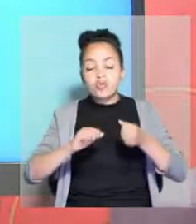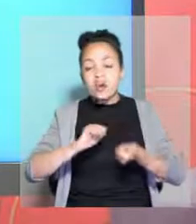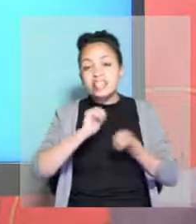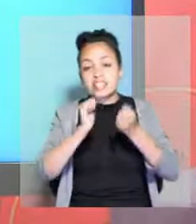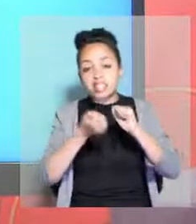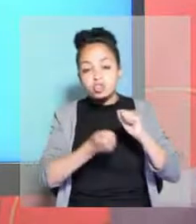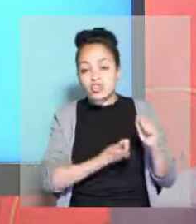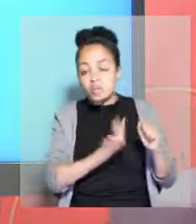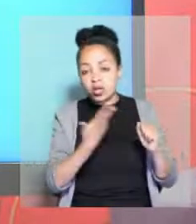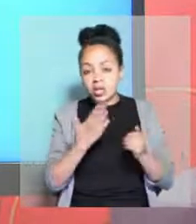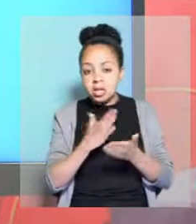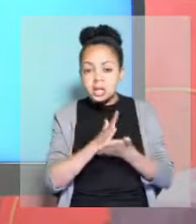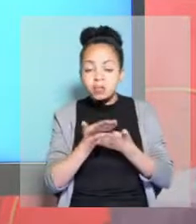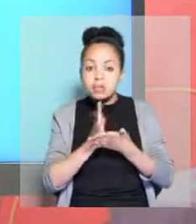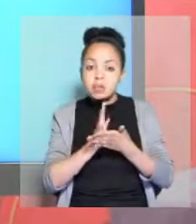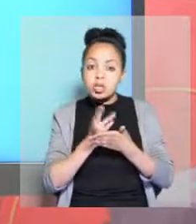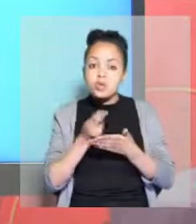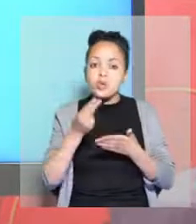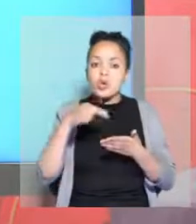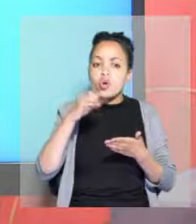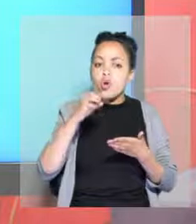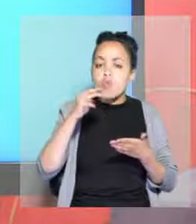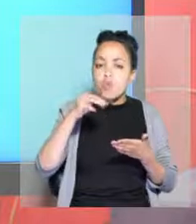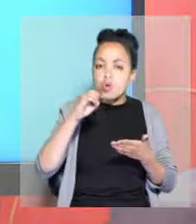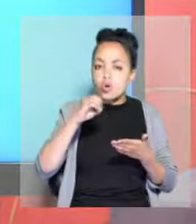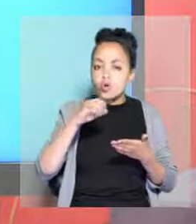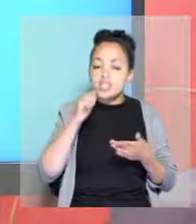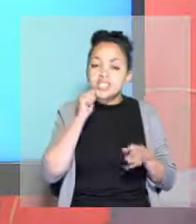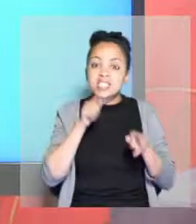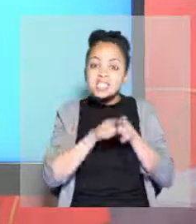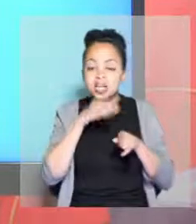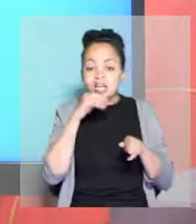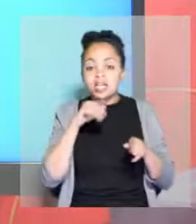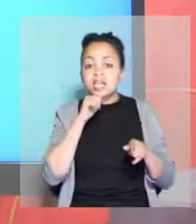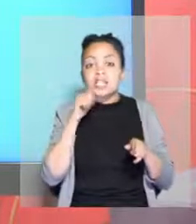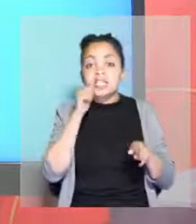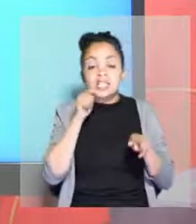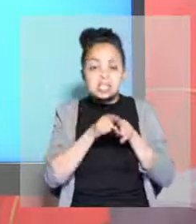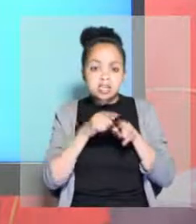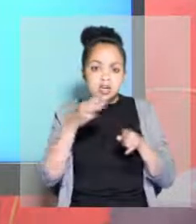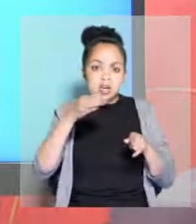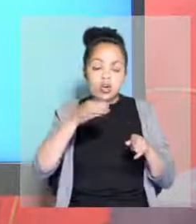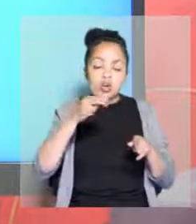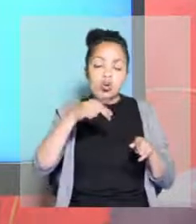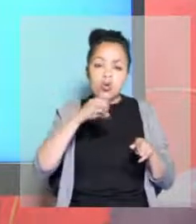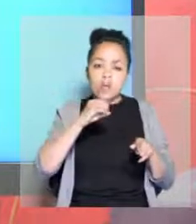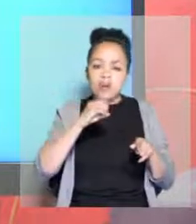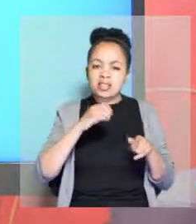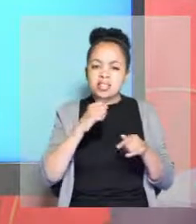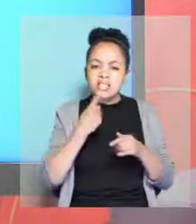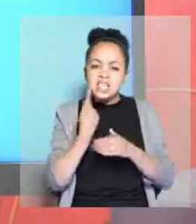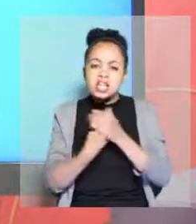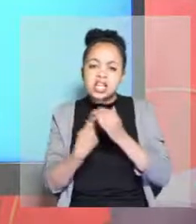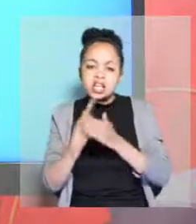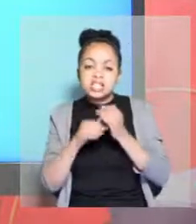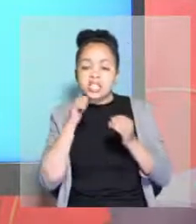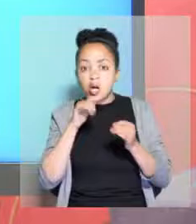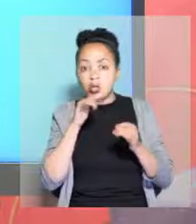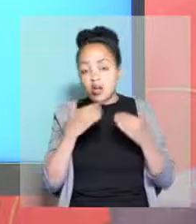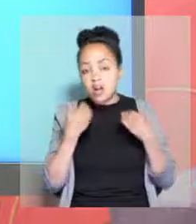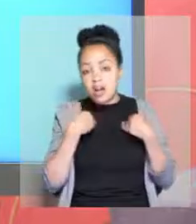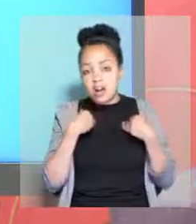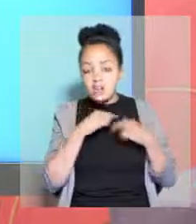material between homologous pair, between sister or non-sister chromatid, each daughter cell can be show